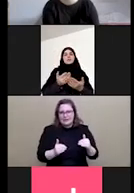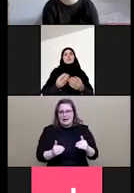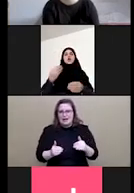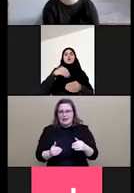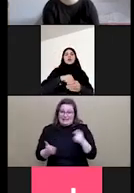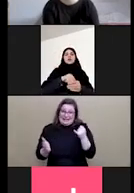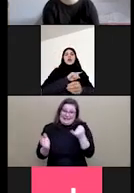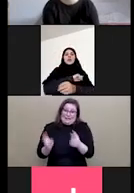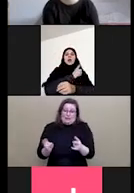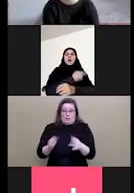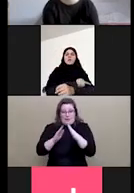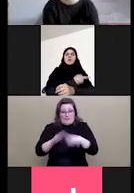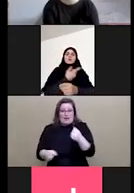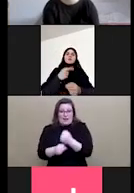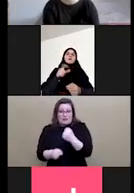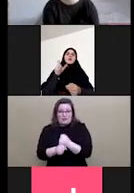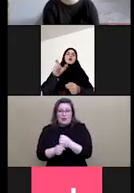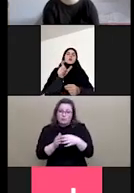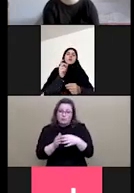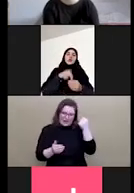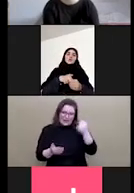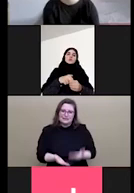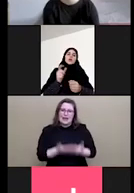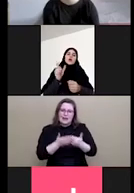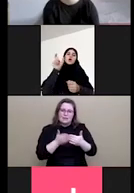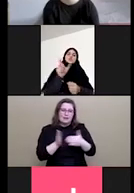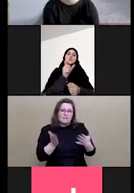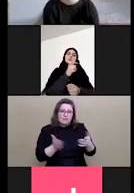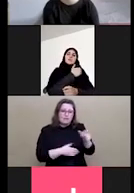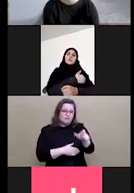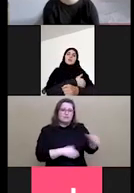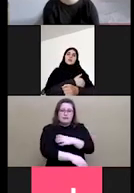this may help to empower persons with disabilities